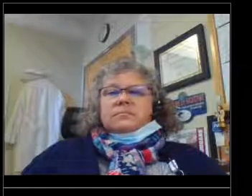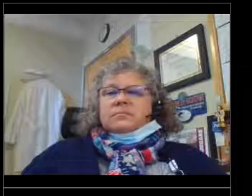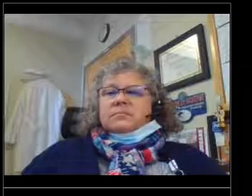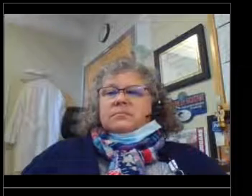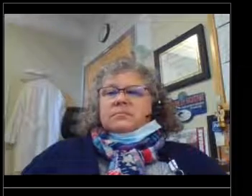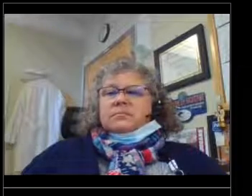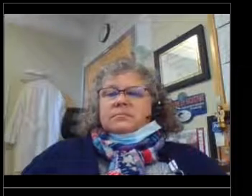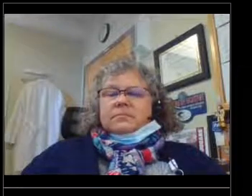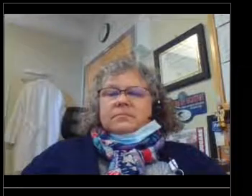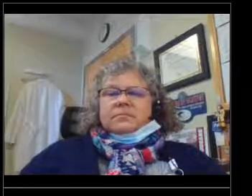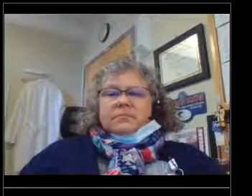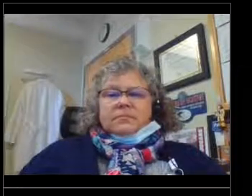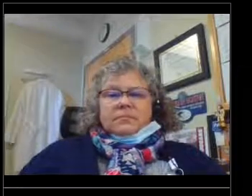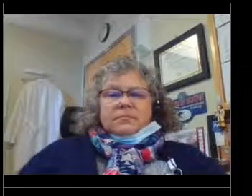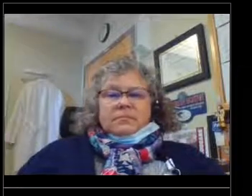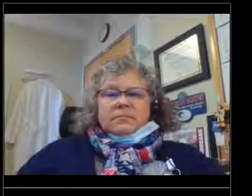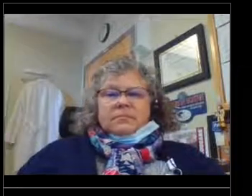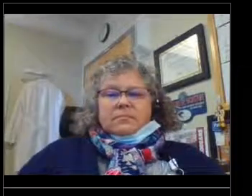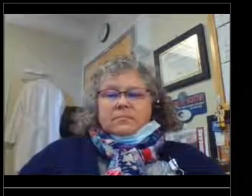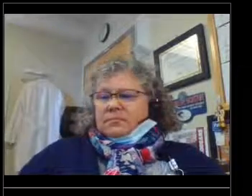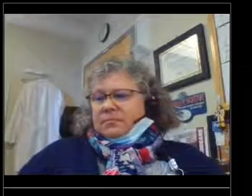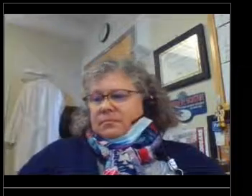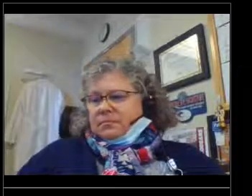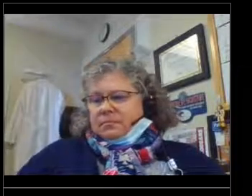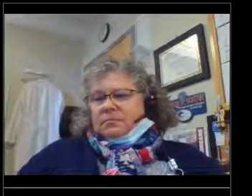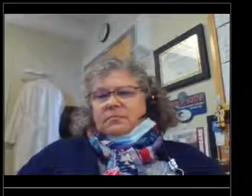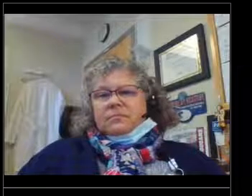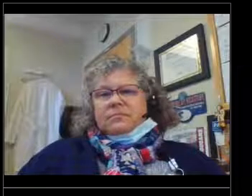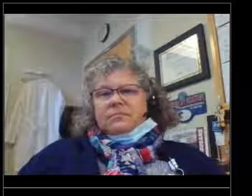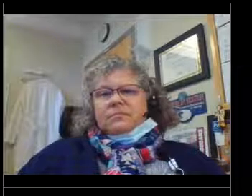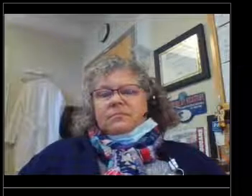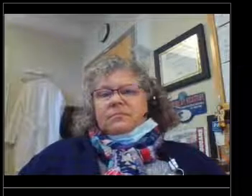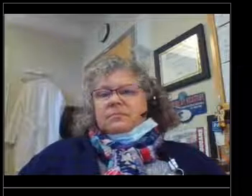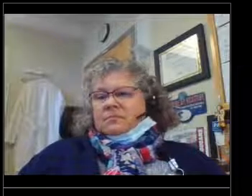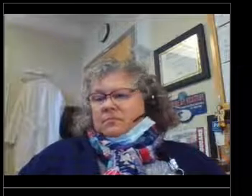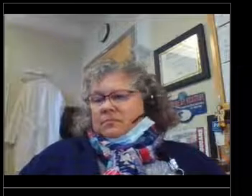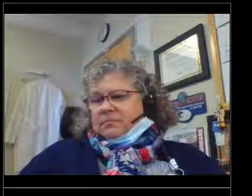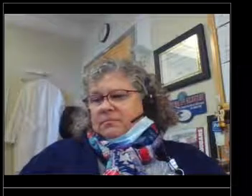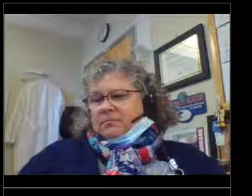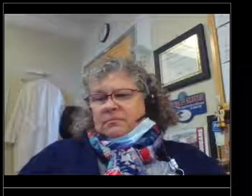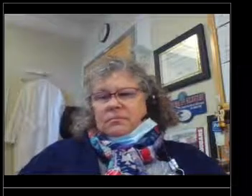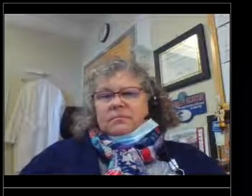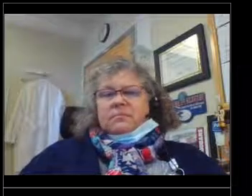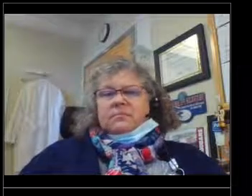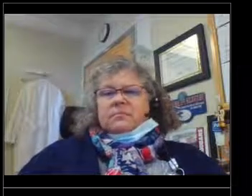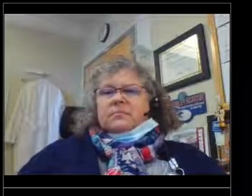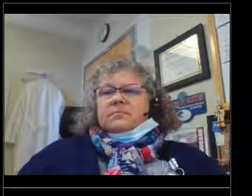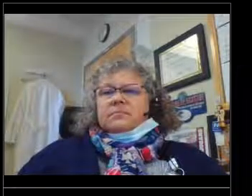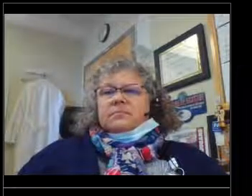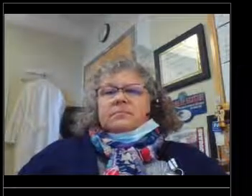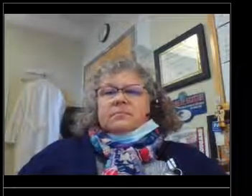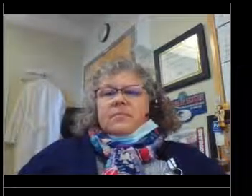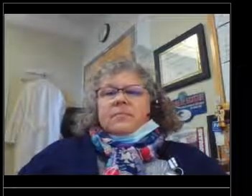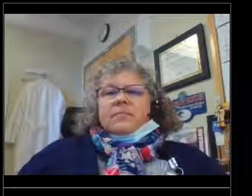panel wants to do a quick discussion on this, that would be great. But we're going to leave this discussion question to the end if we